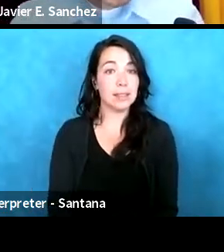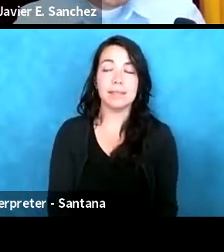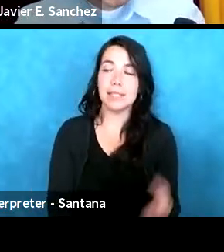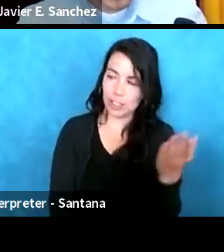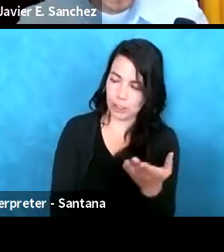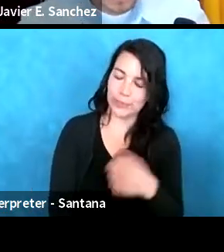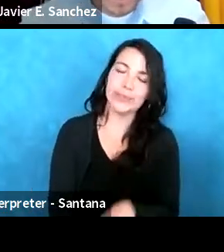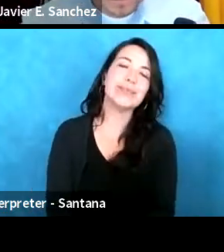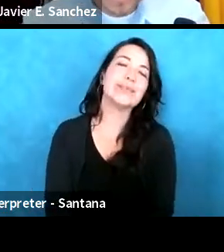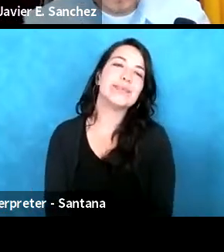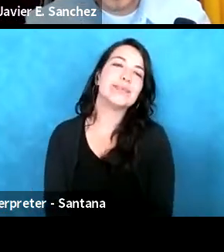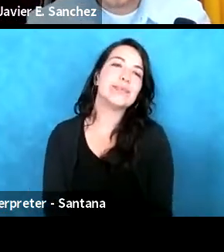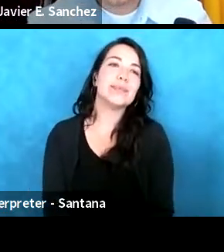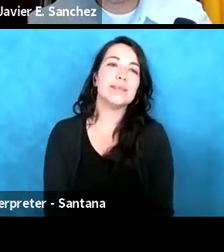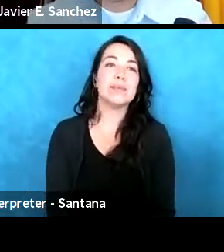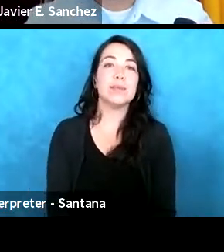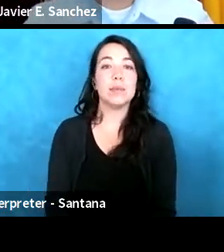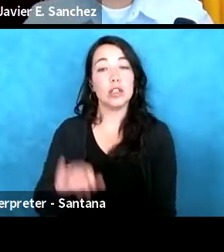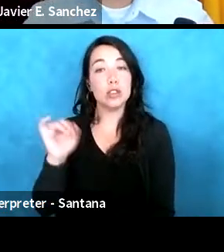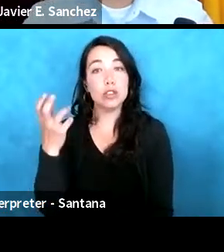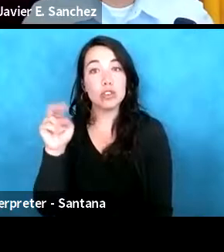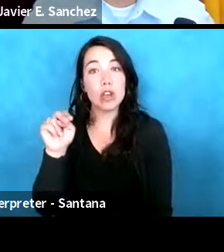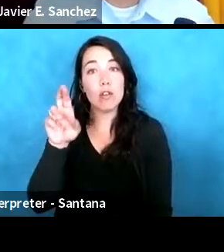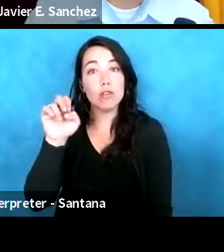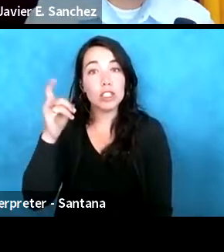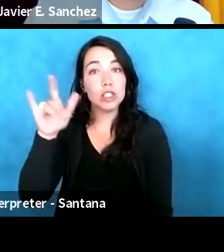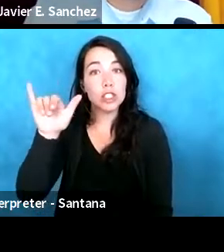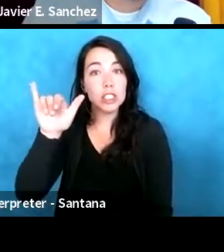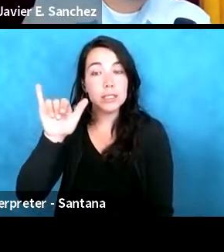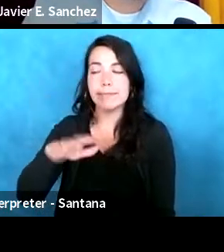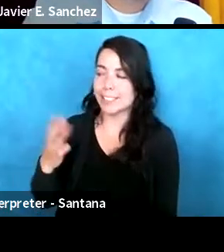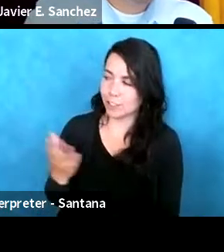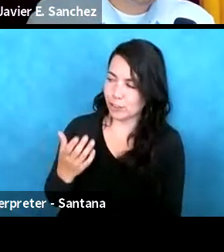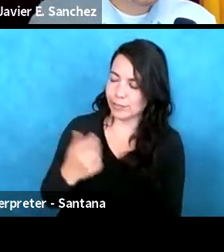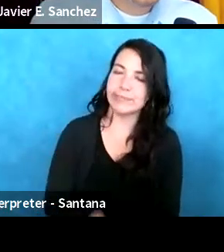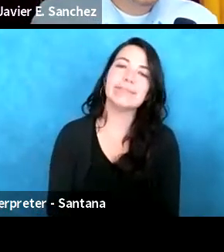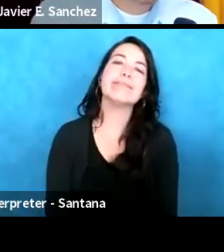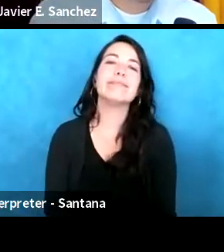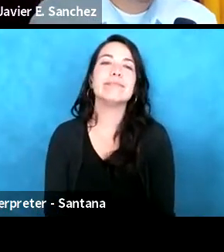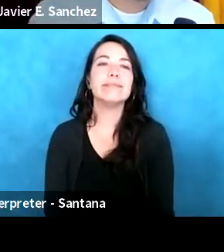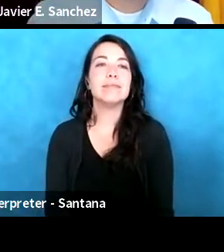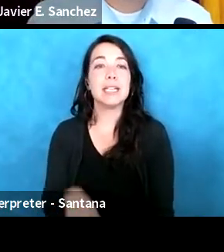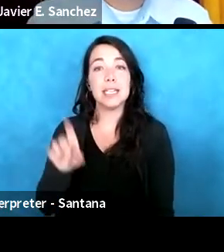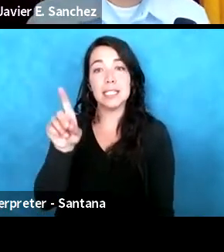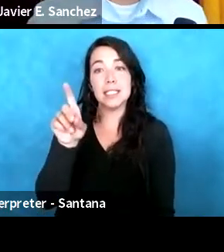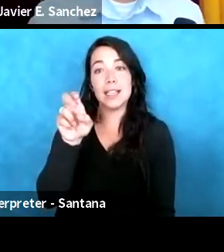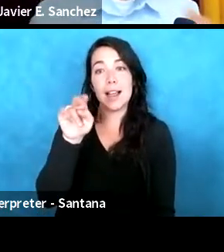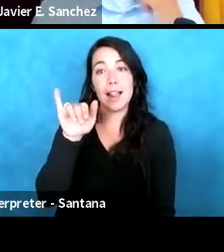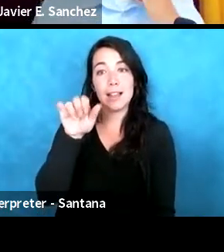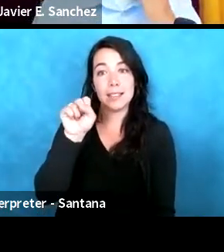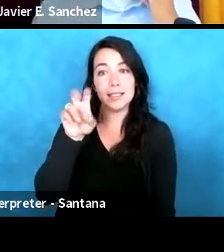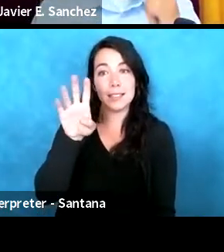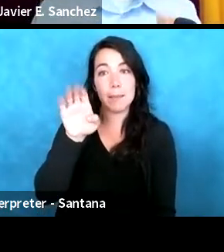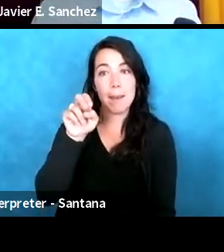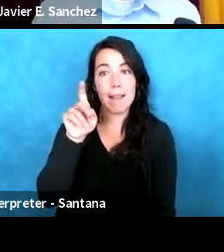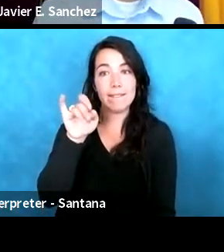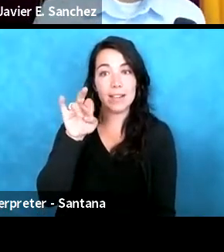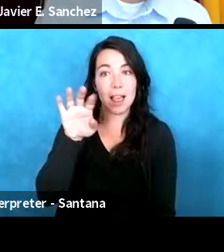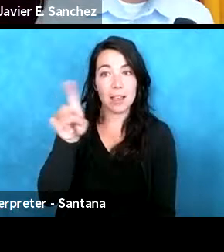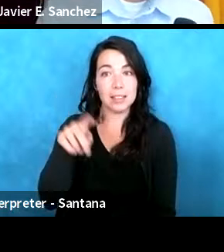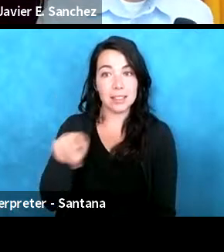Present. Councillor John L. Ritchie. Present. Councillor Denise D. Benavides.